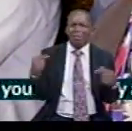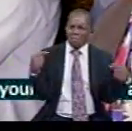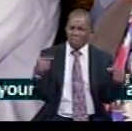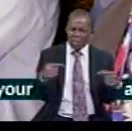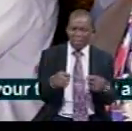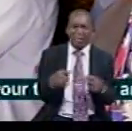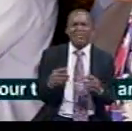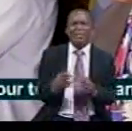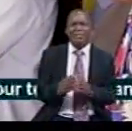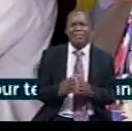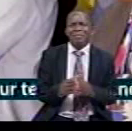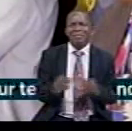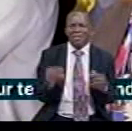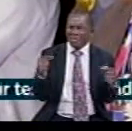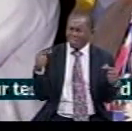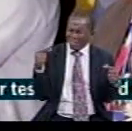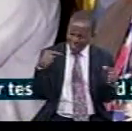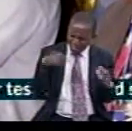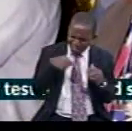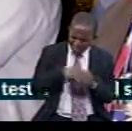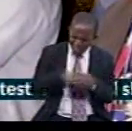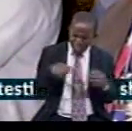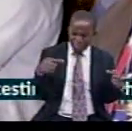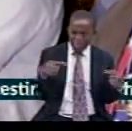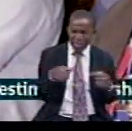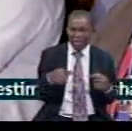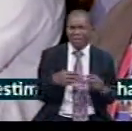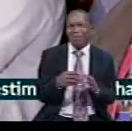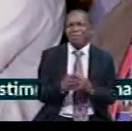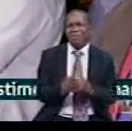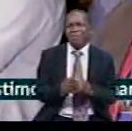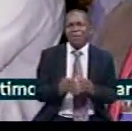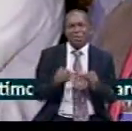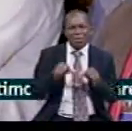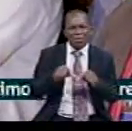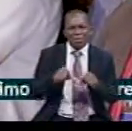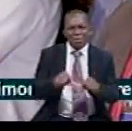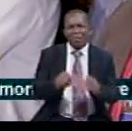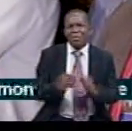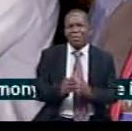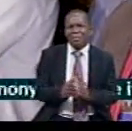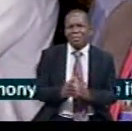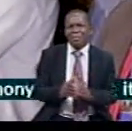pains, excruciating pains, continuous,